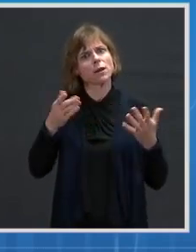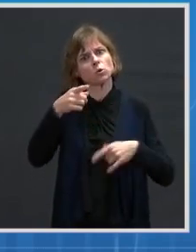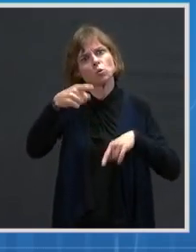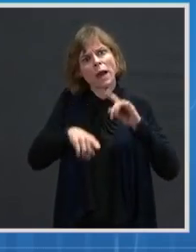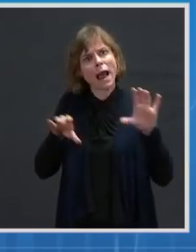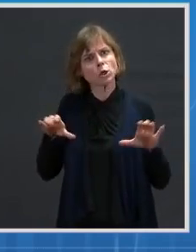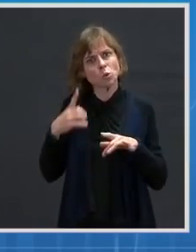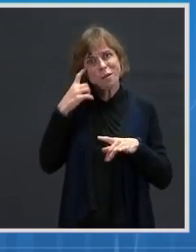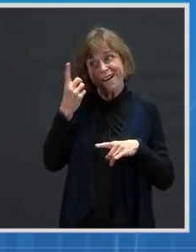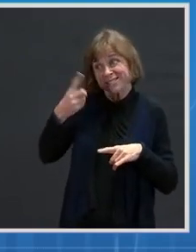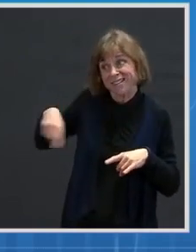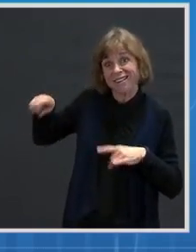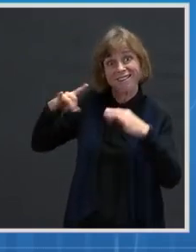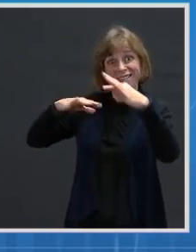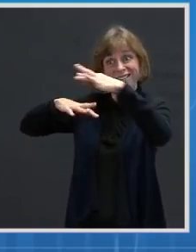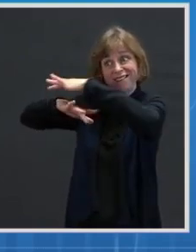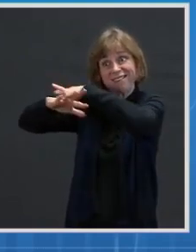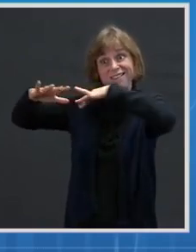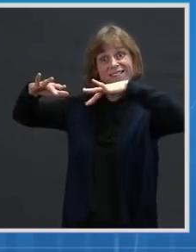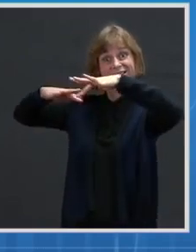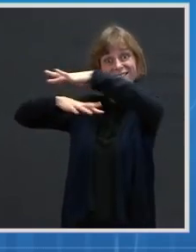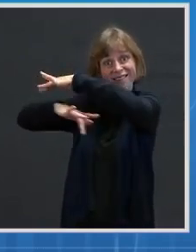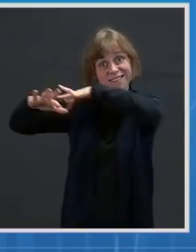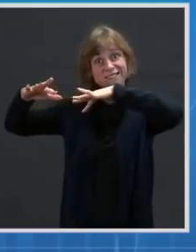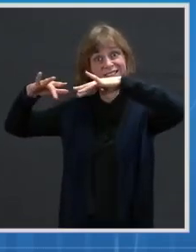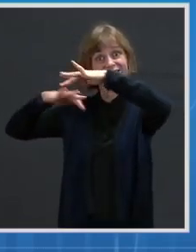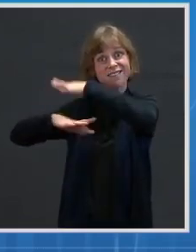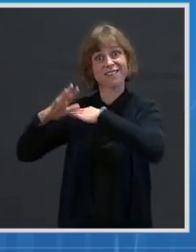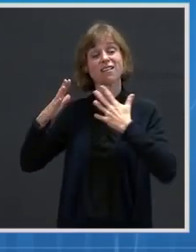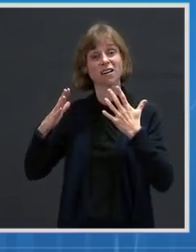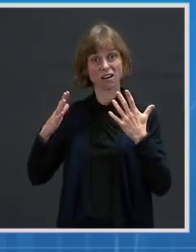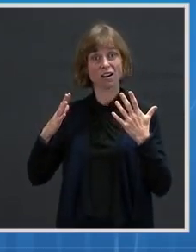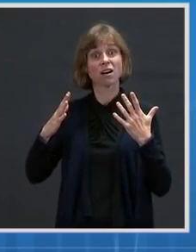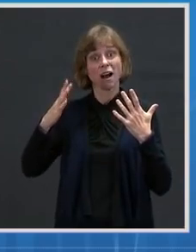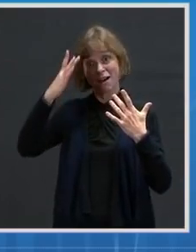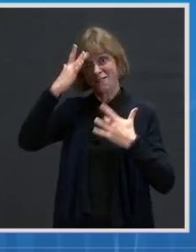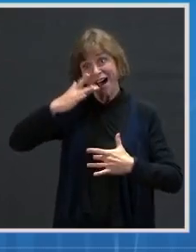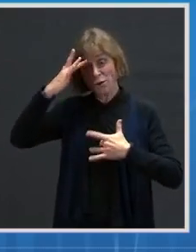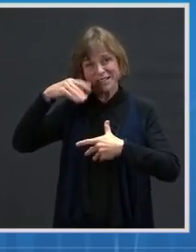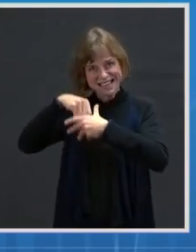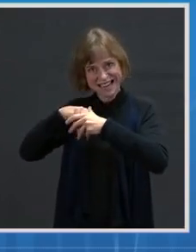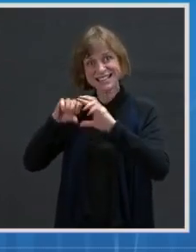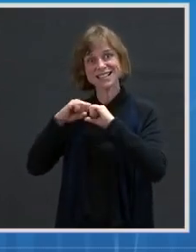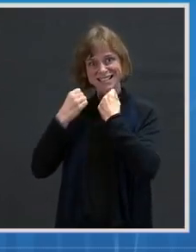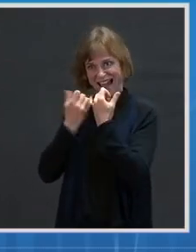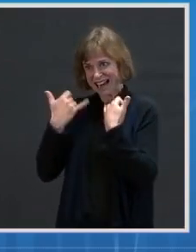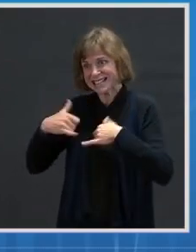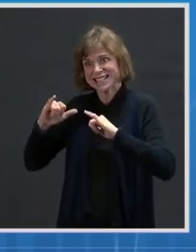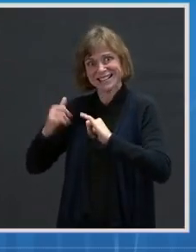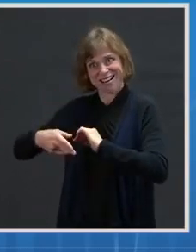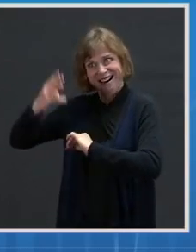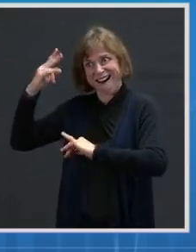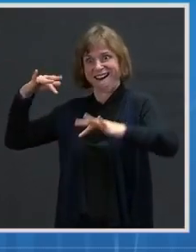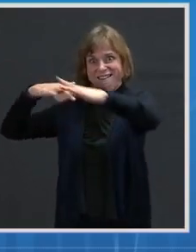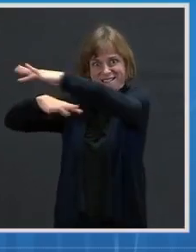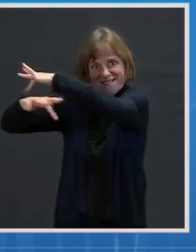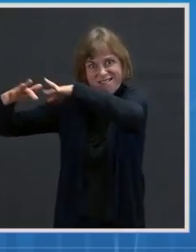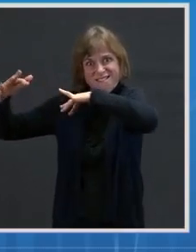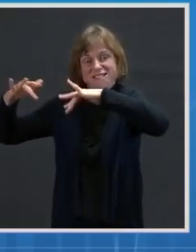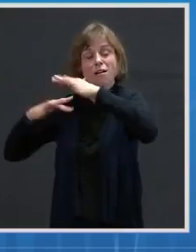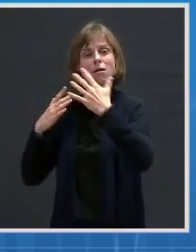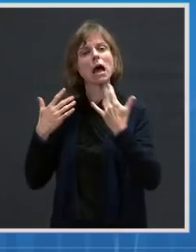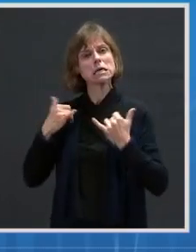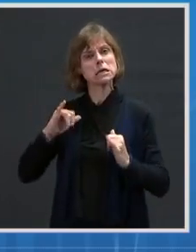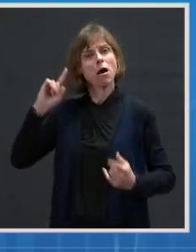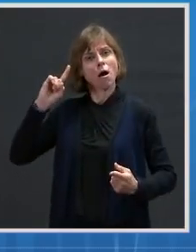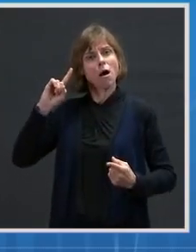virus in society will be very high, which it is right now. Even though we're going way down on the decline that Dr. Walensky showed